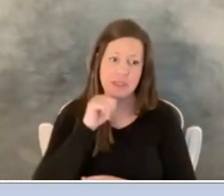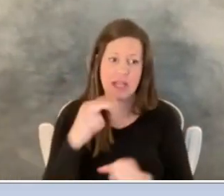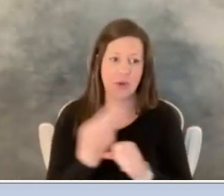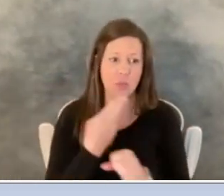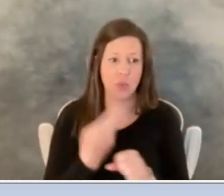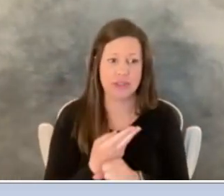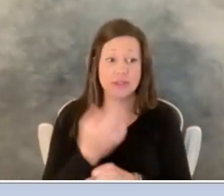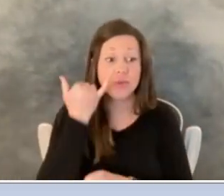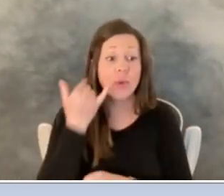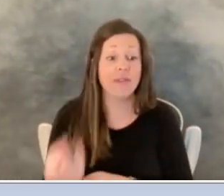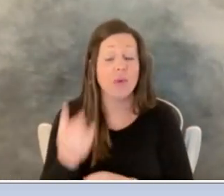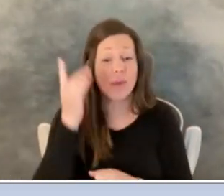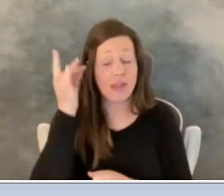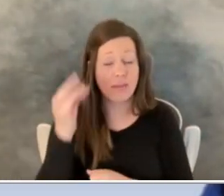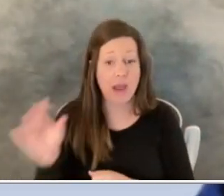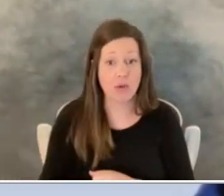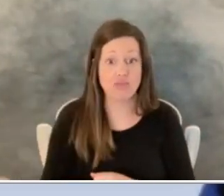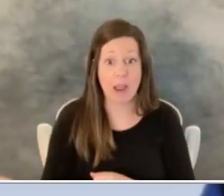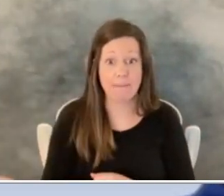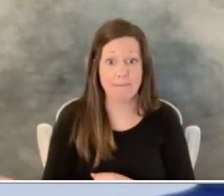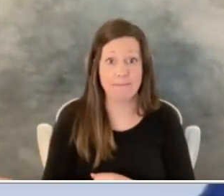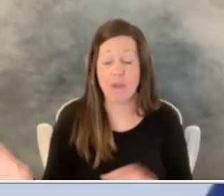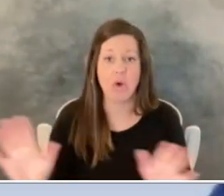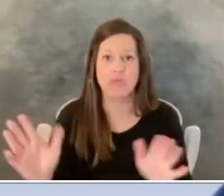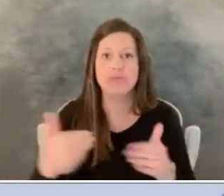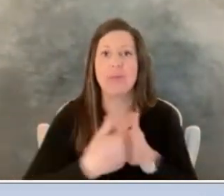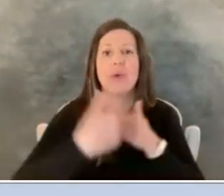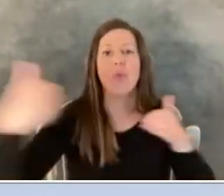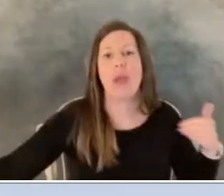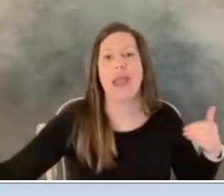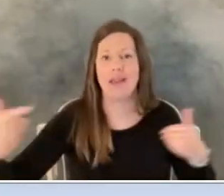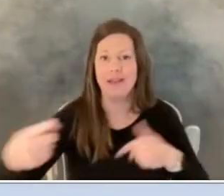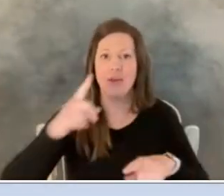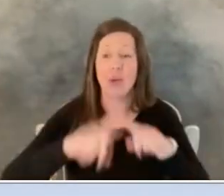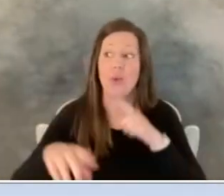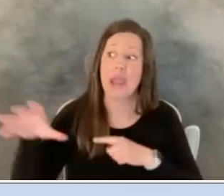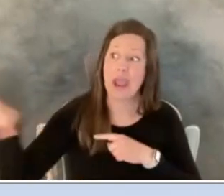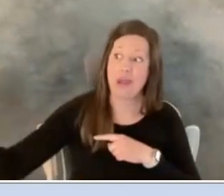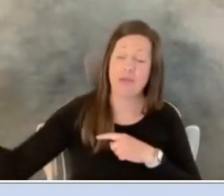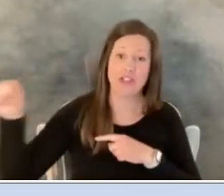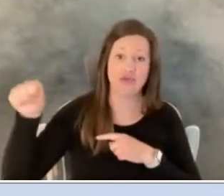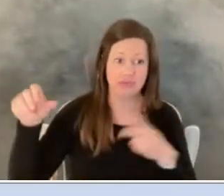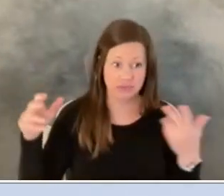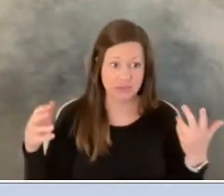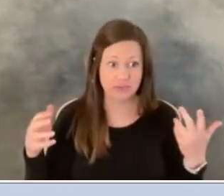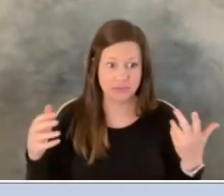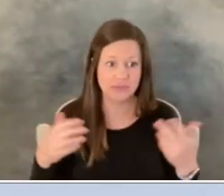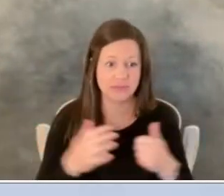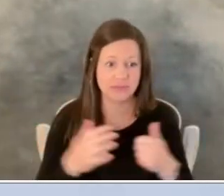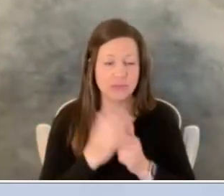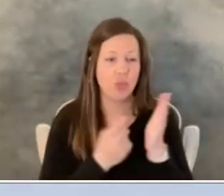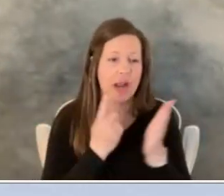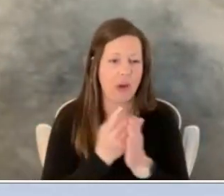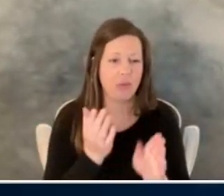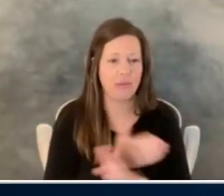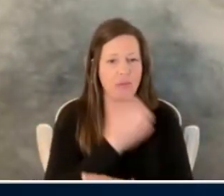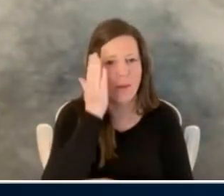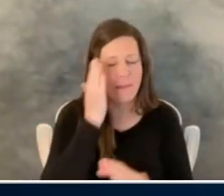habit of grabbing it all the time, you cannot reach it. Just put it somewhere away an hour before bedtime and just relax and try to go to sleep.